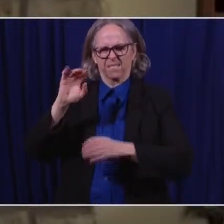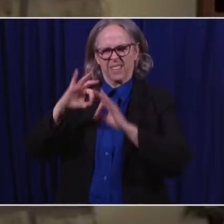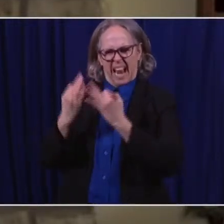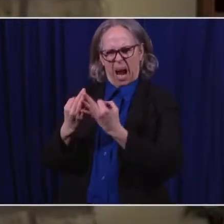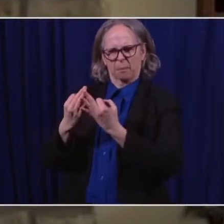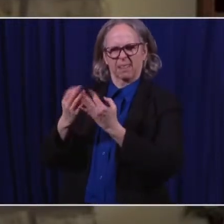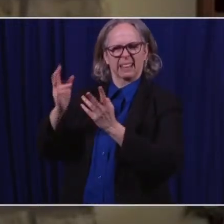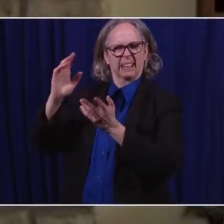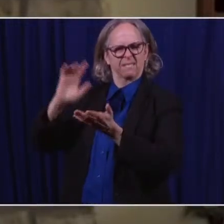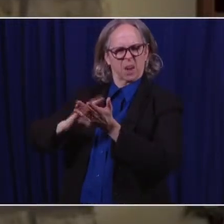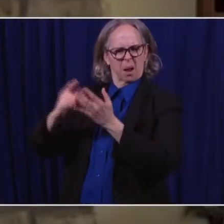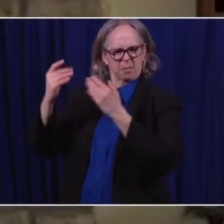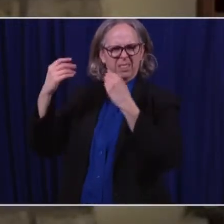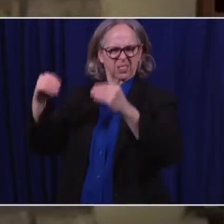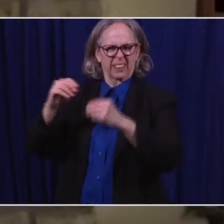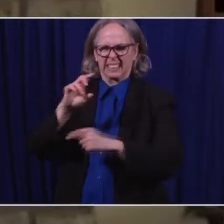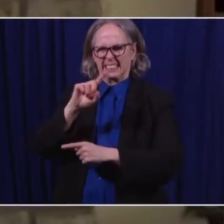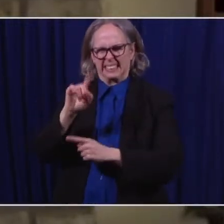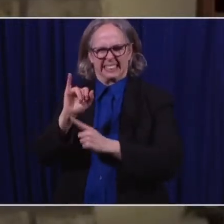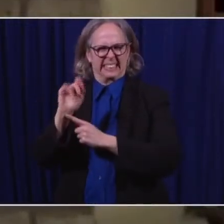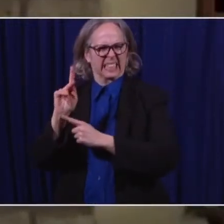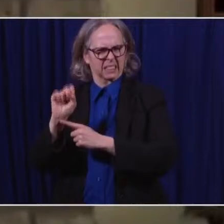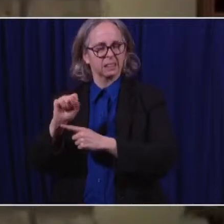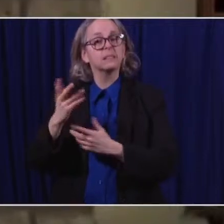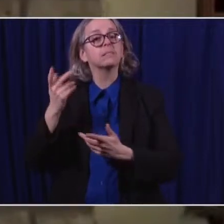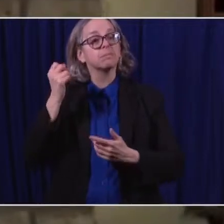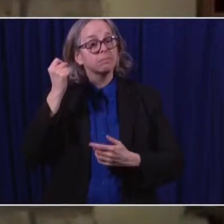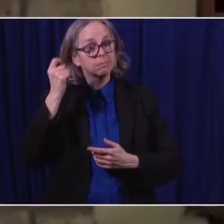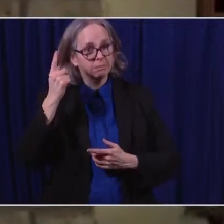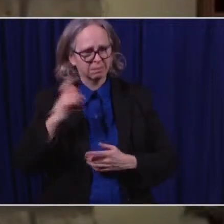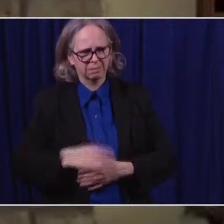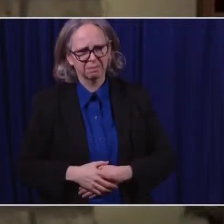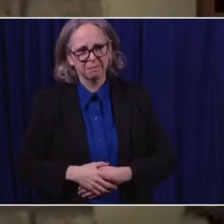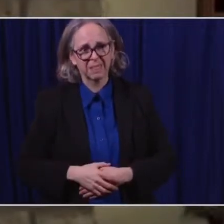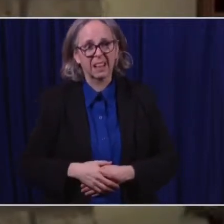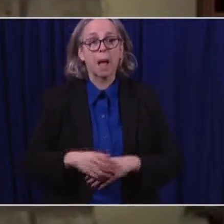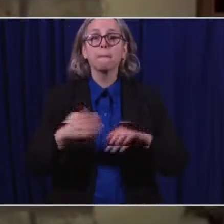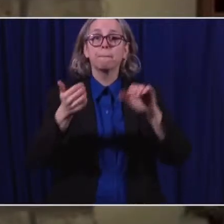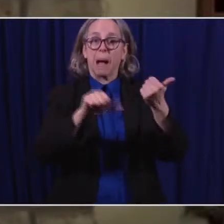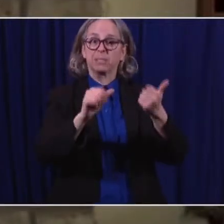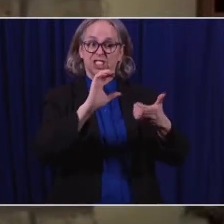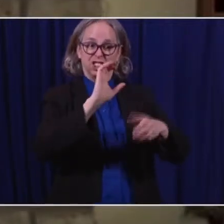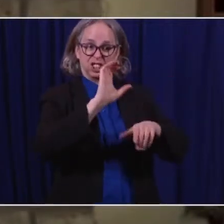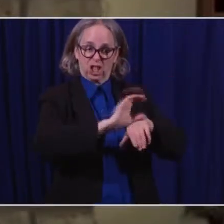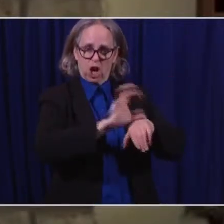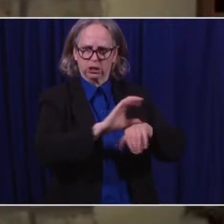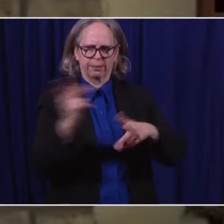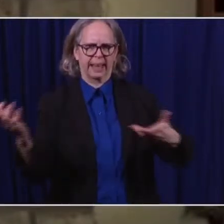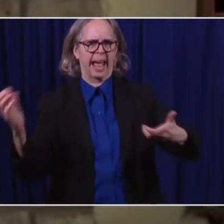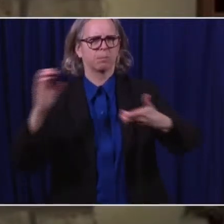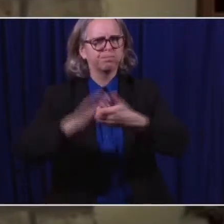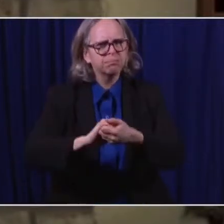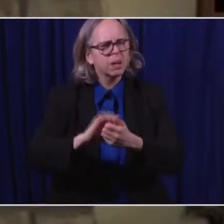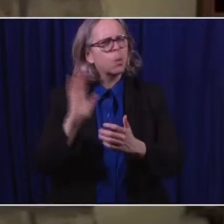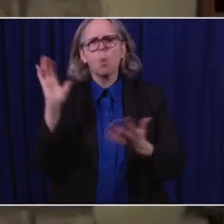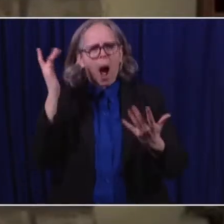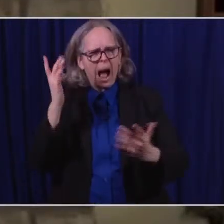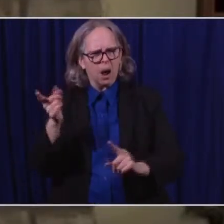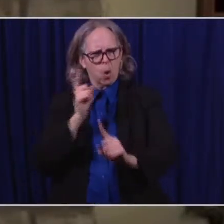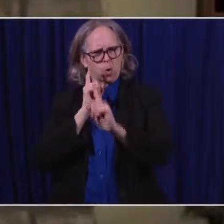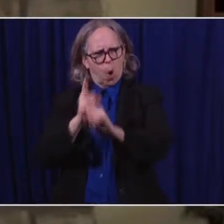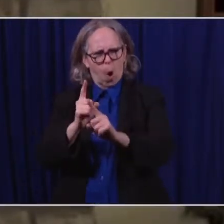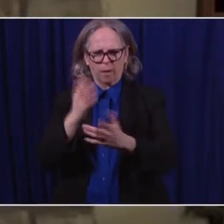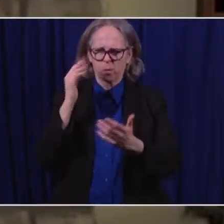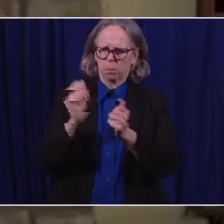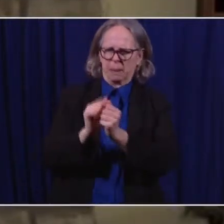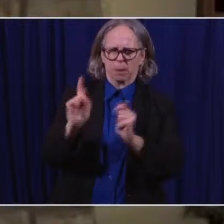Mount Enon Missionary Baptist Church to vaccinate people with intellectual or developmental disabilities and certain medical